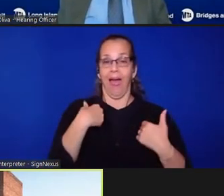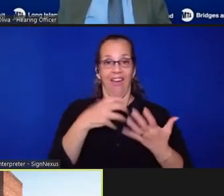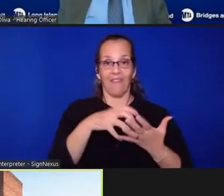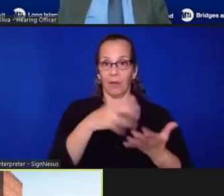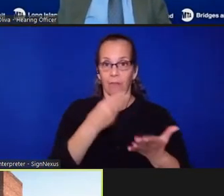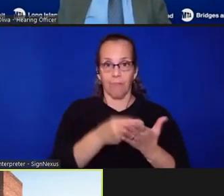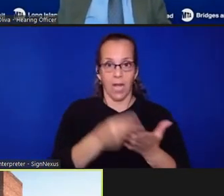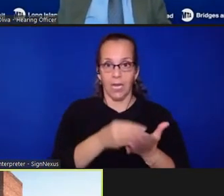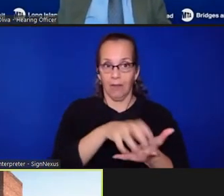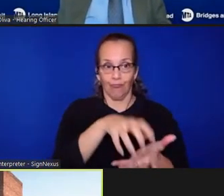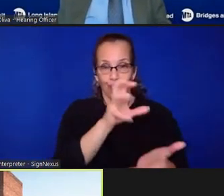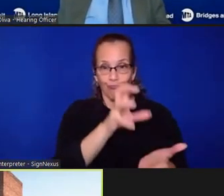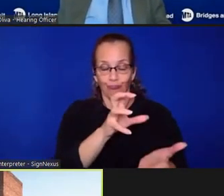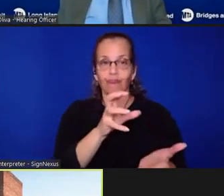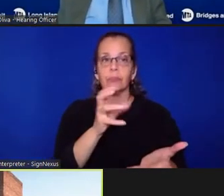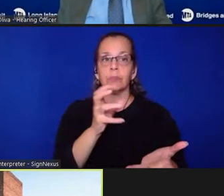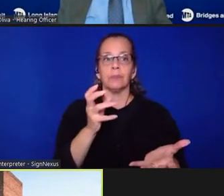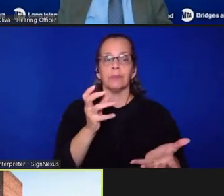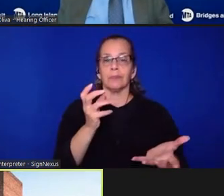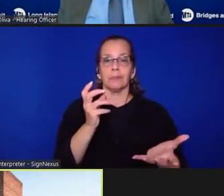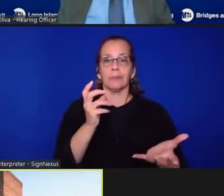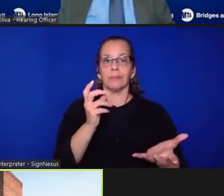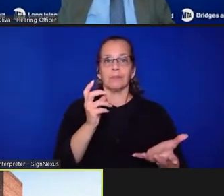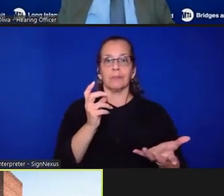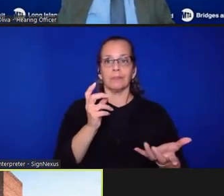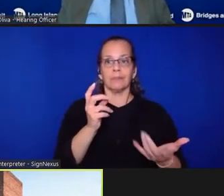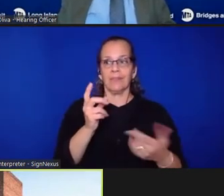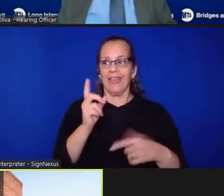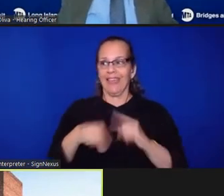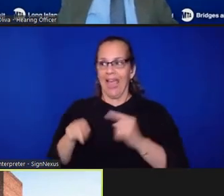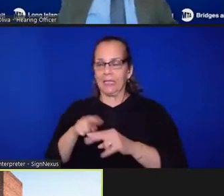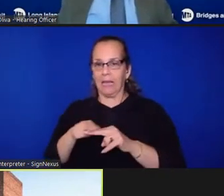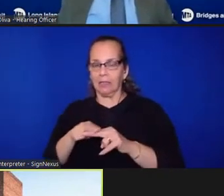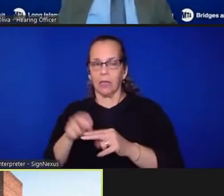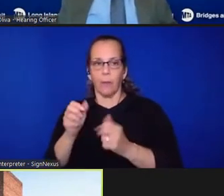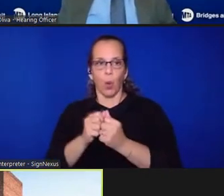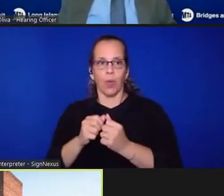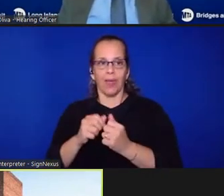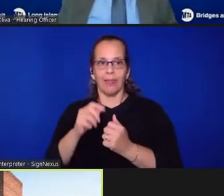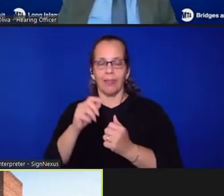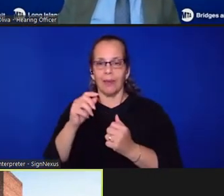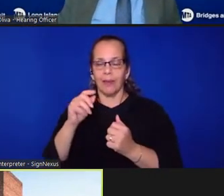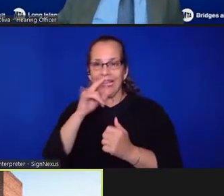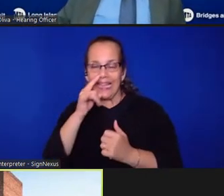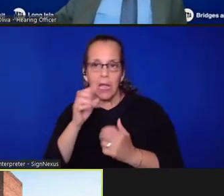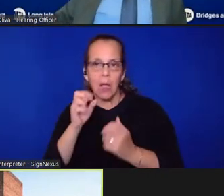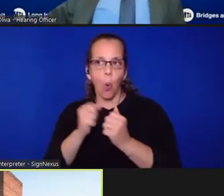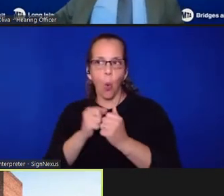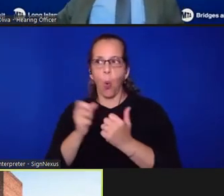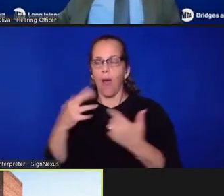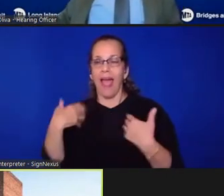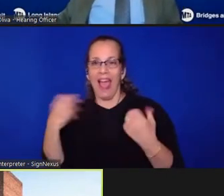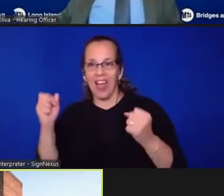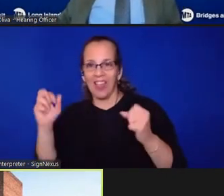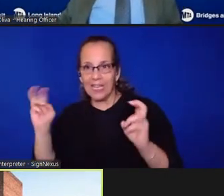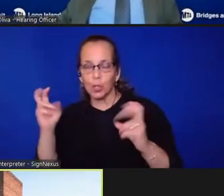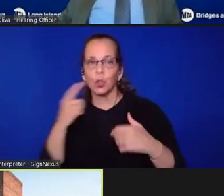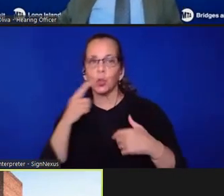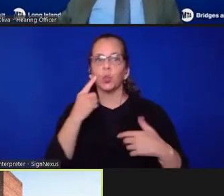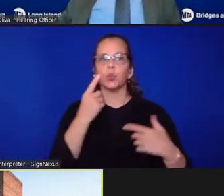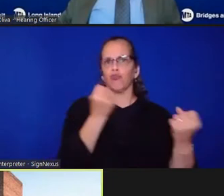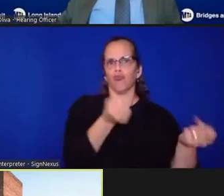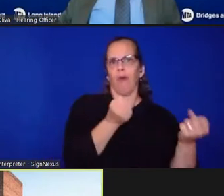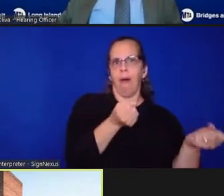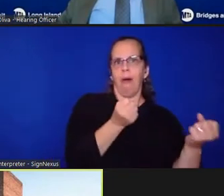uh but don't take the Subway because they have kids or they have health issues um you know they they do come to Manhattan and